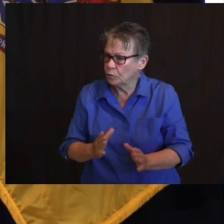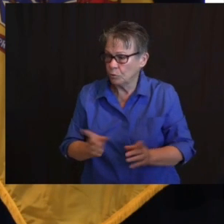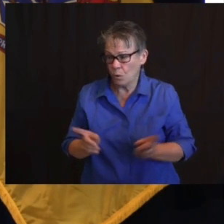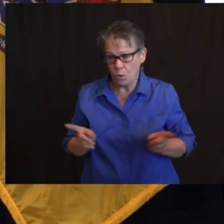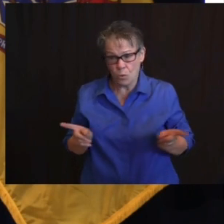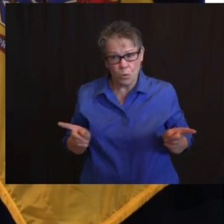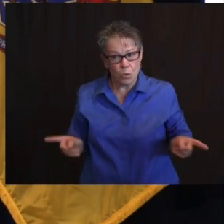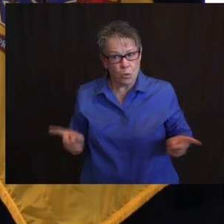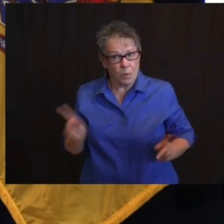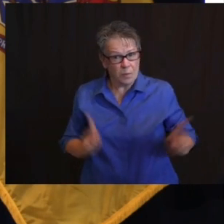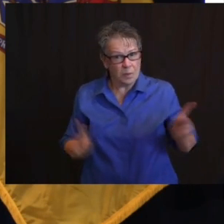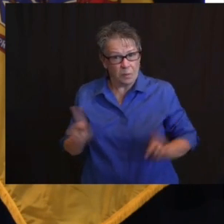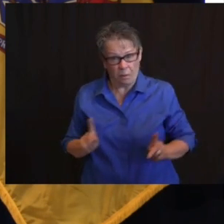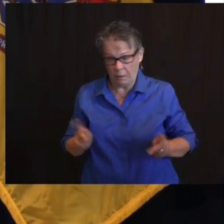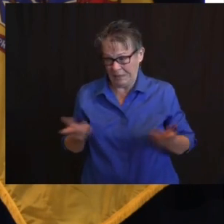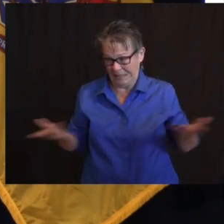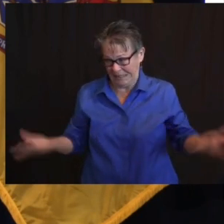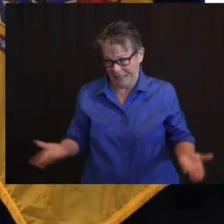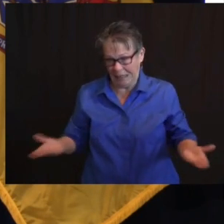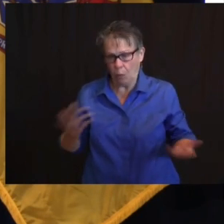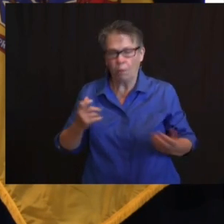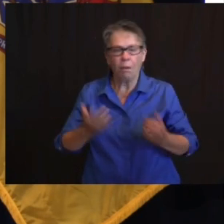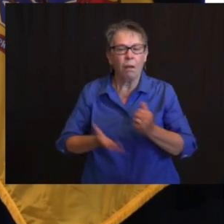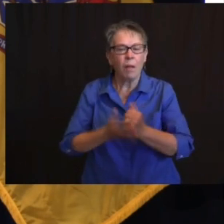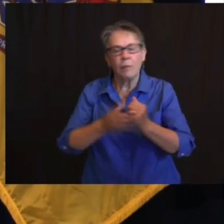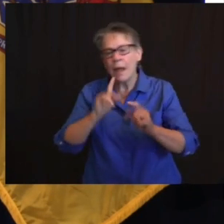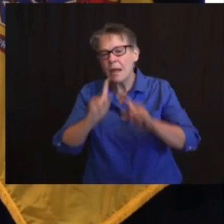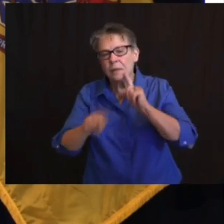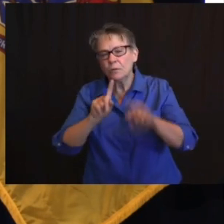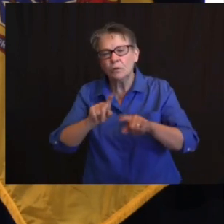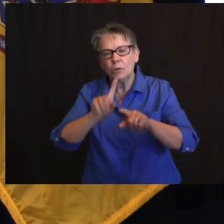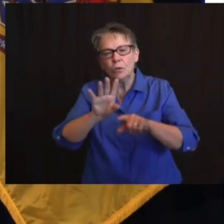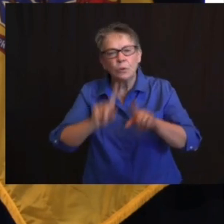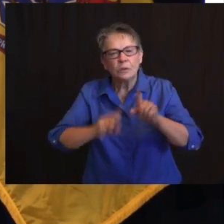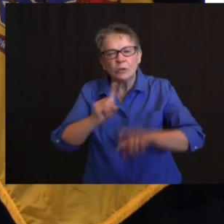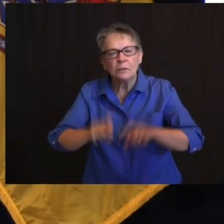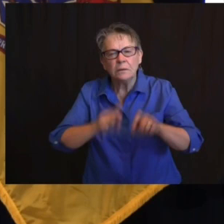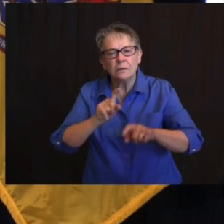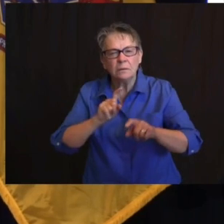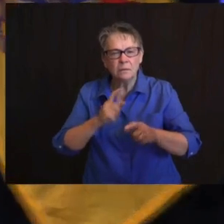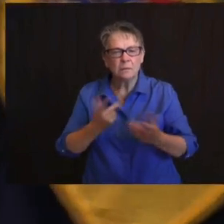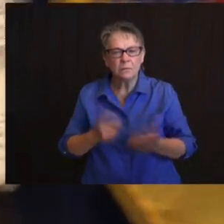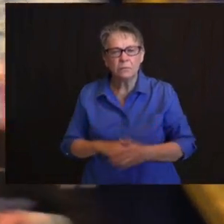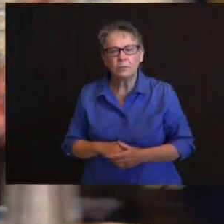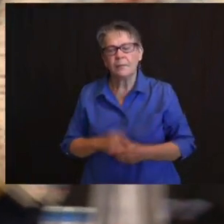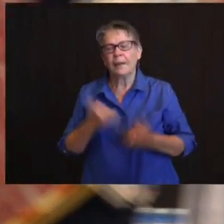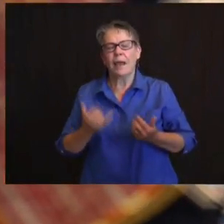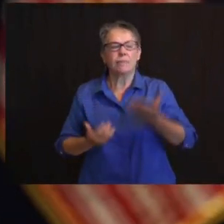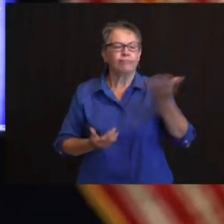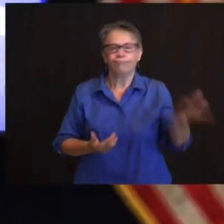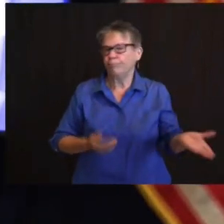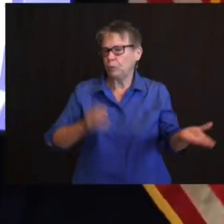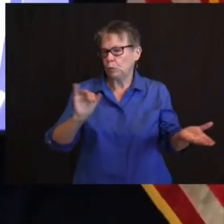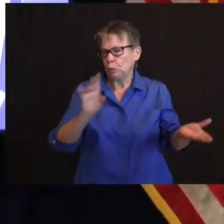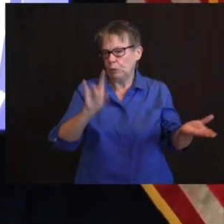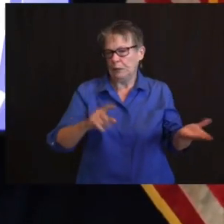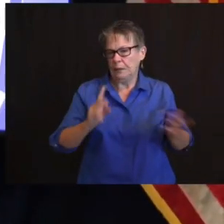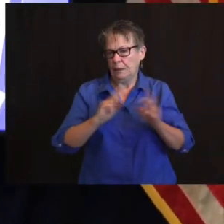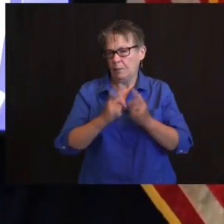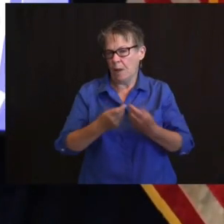With that, please help me welcome the woman who needs no introduction, the Commissioner of the Department of Health, Judy Persicelli. Thank you, Governor. Good